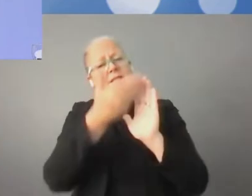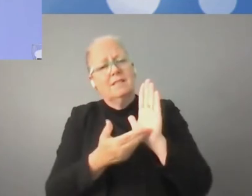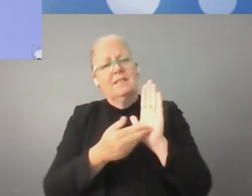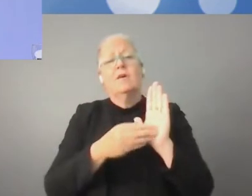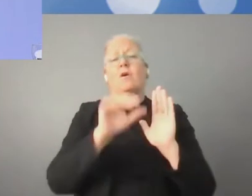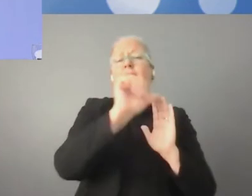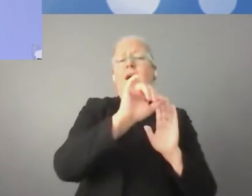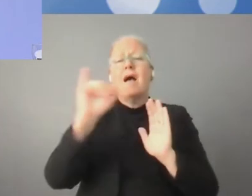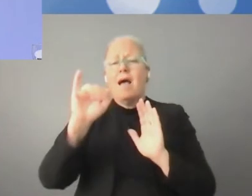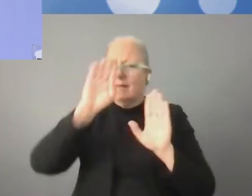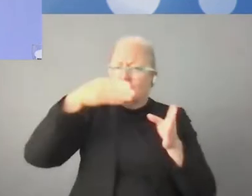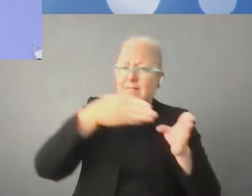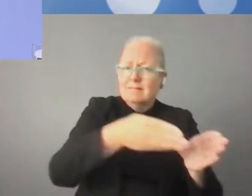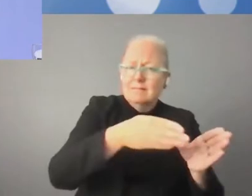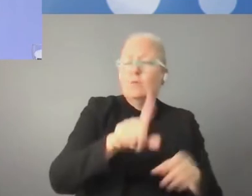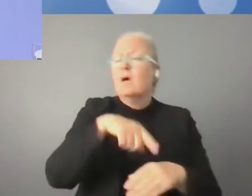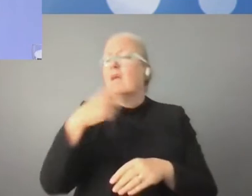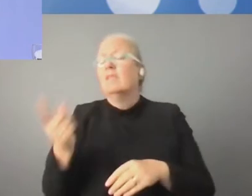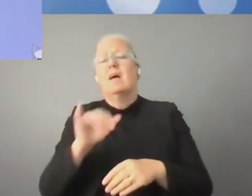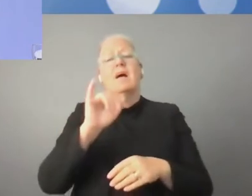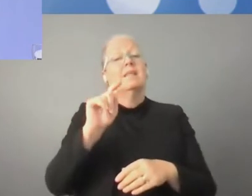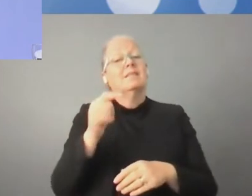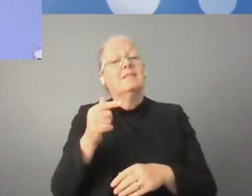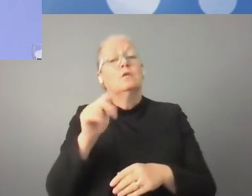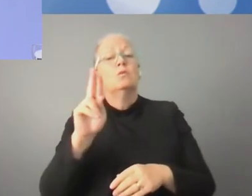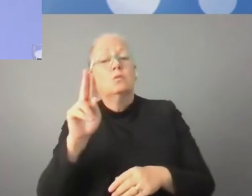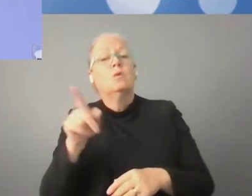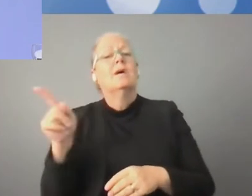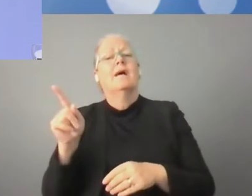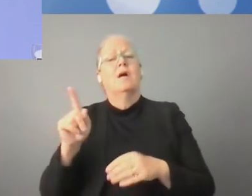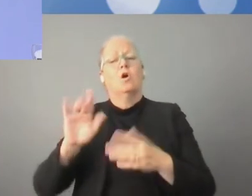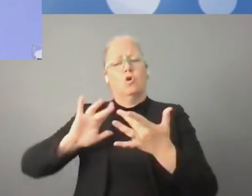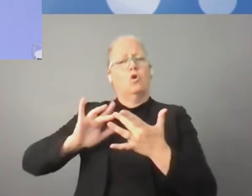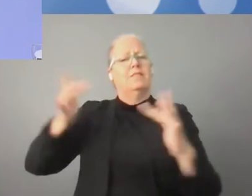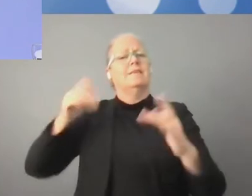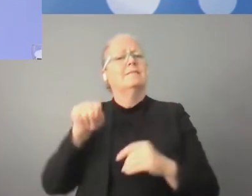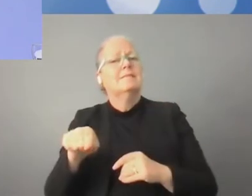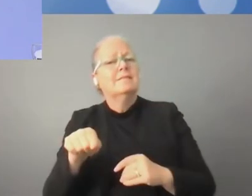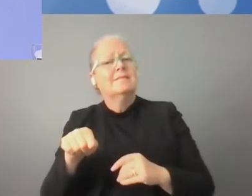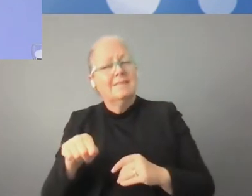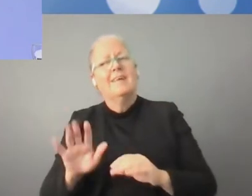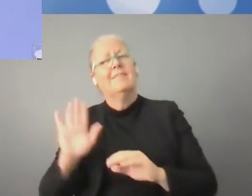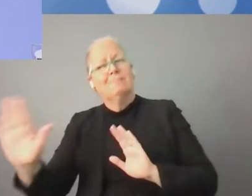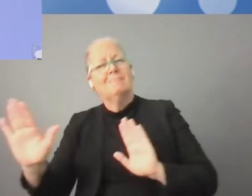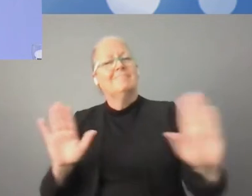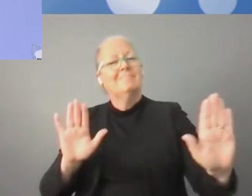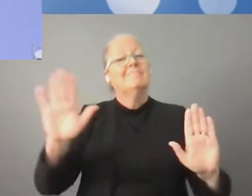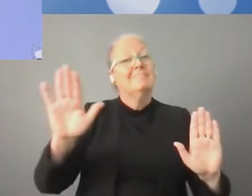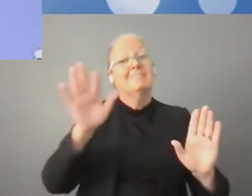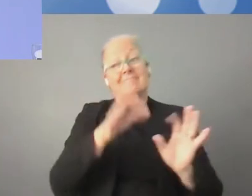other like itu are working on connectivity i mean the all constellation of the un entities